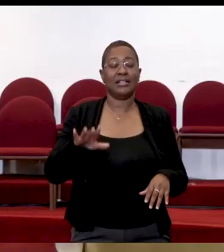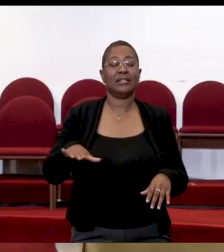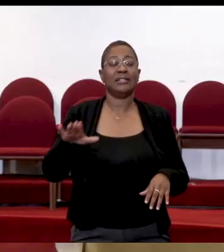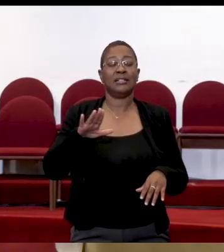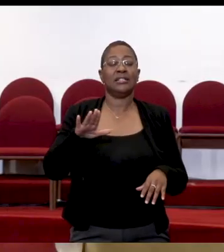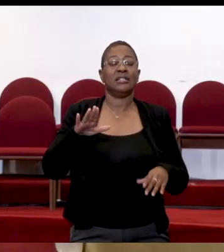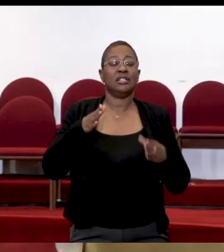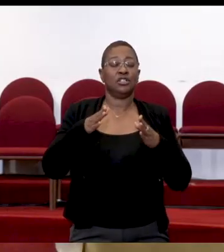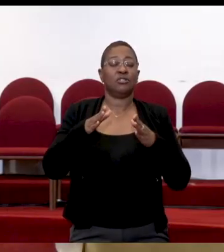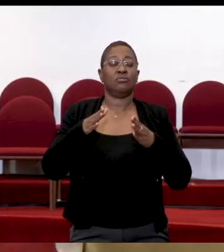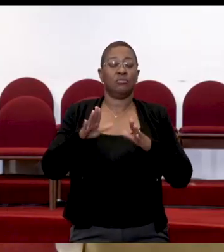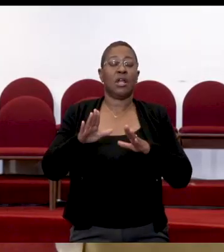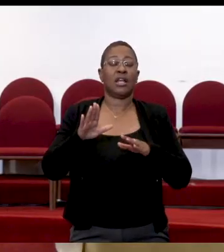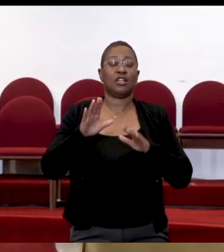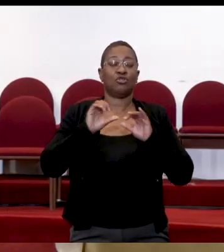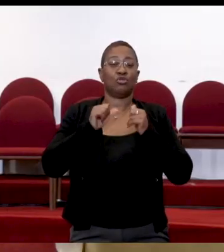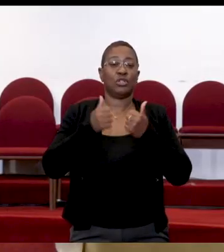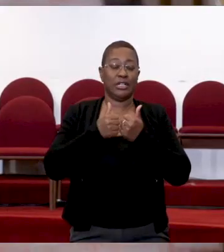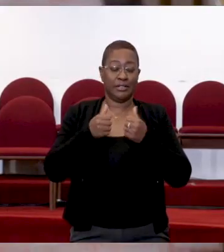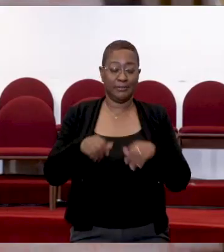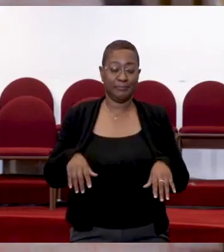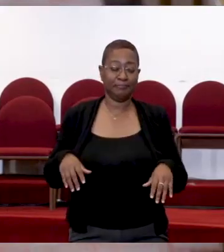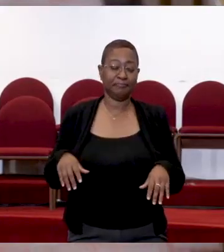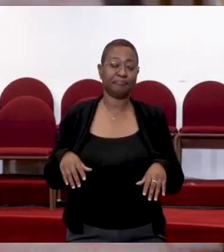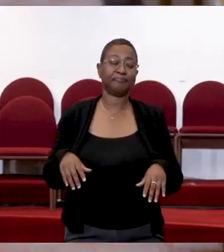Association. Mayor,